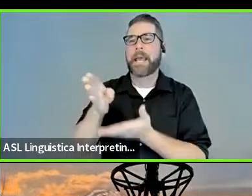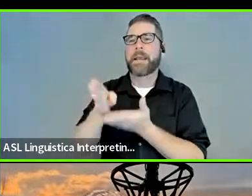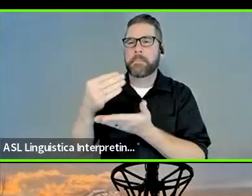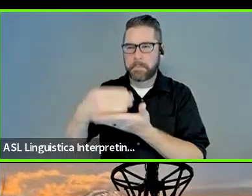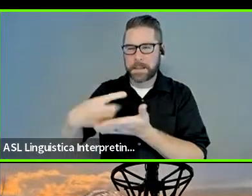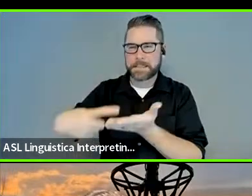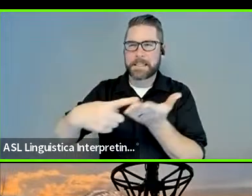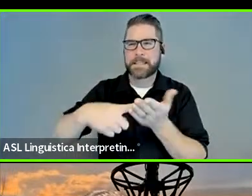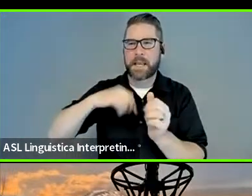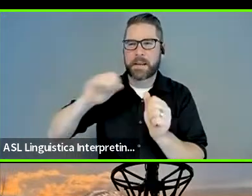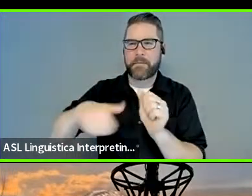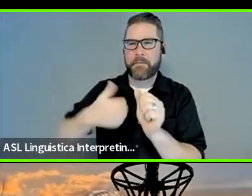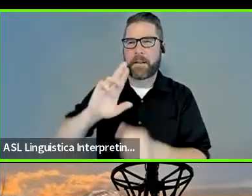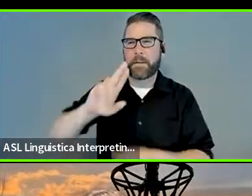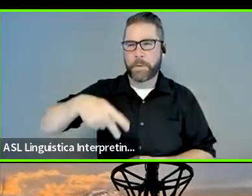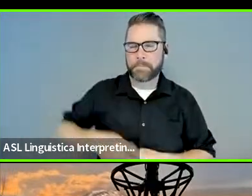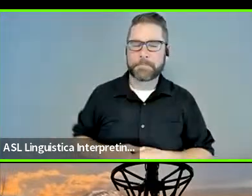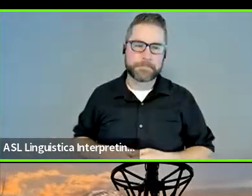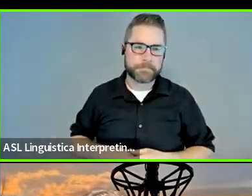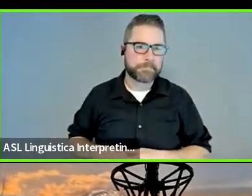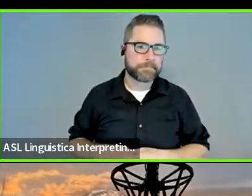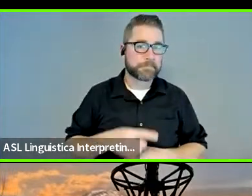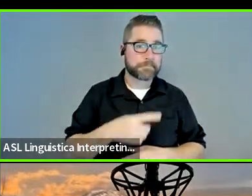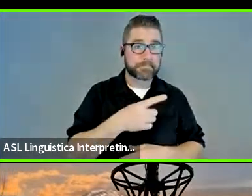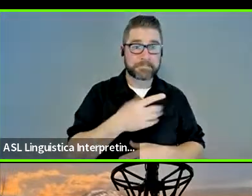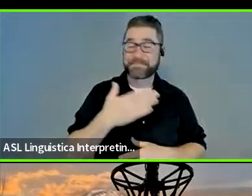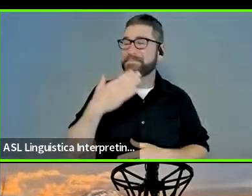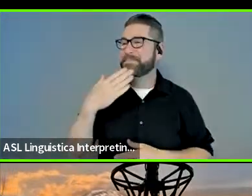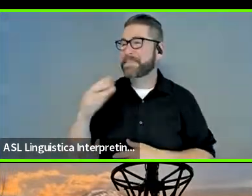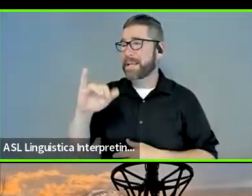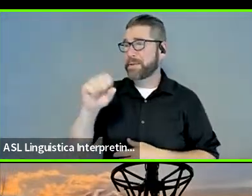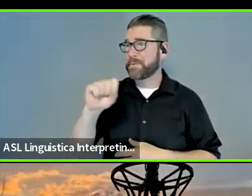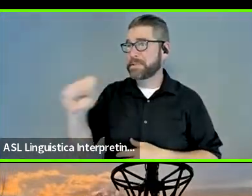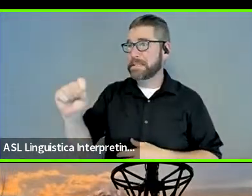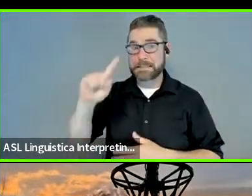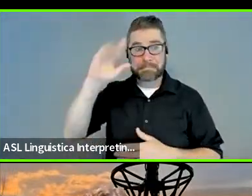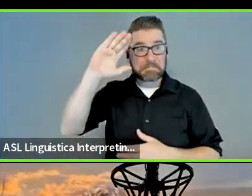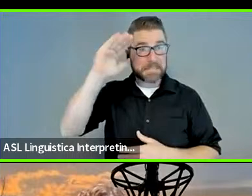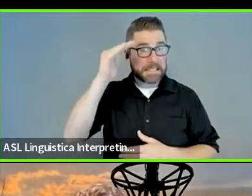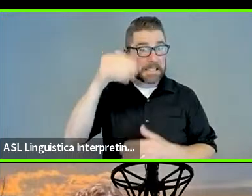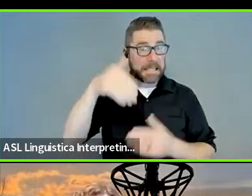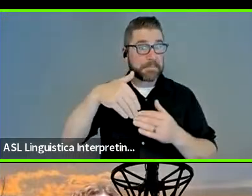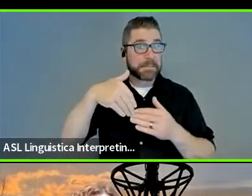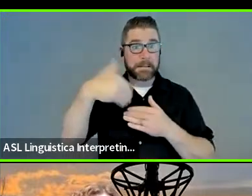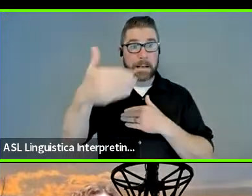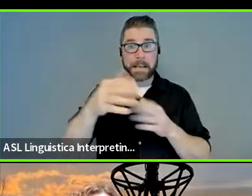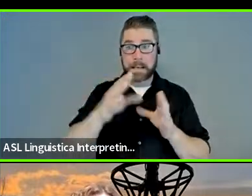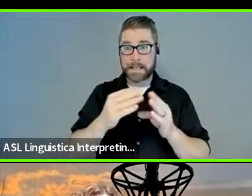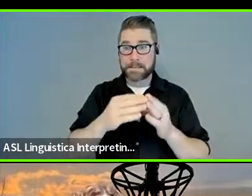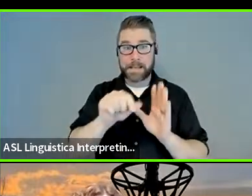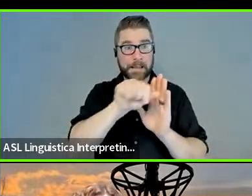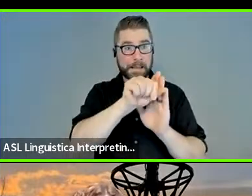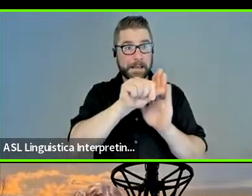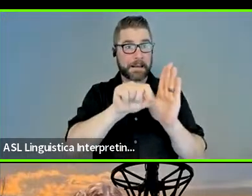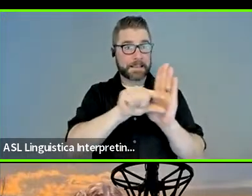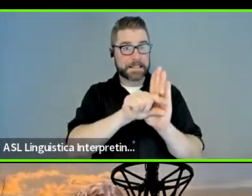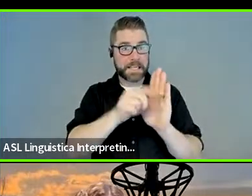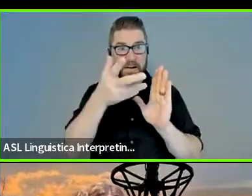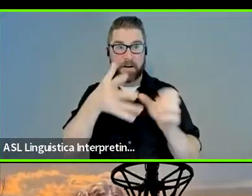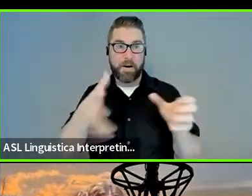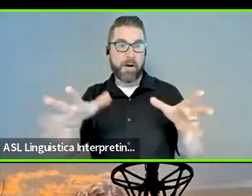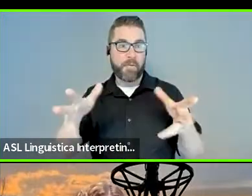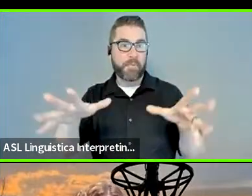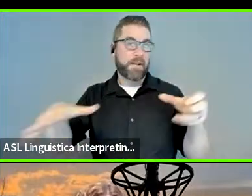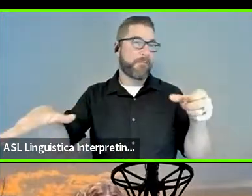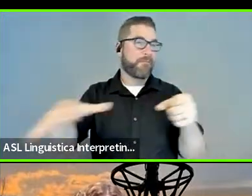Great, thank you, Jess. This is Amy. It sounds like we already have a packed agenda for our next meeting. At this time,